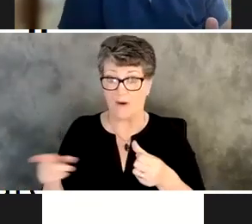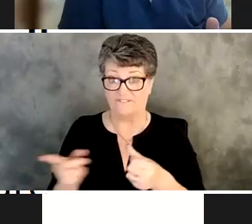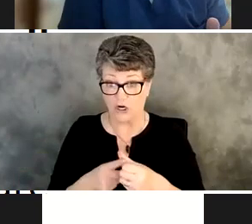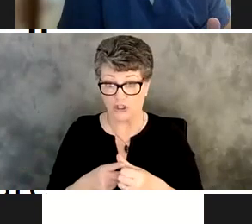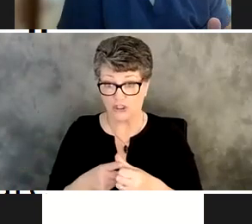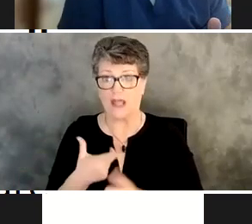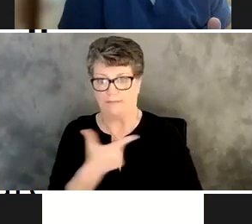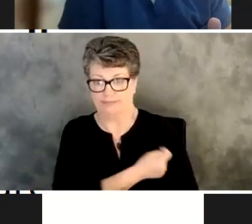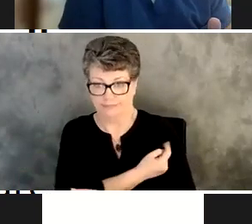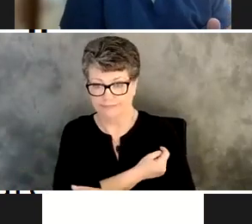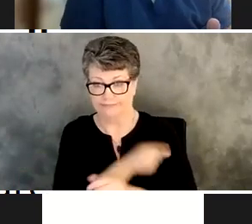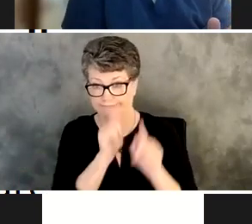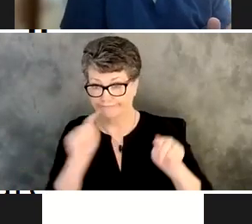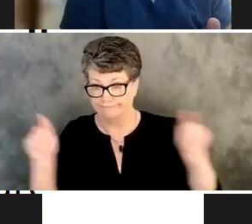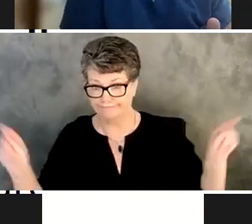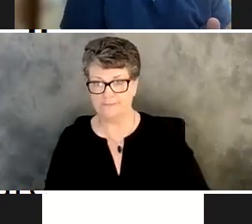okay?